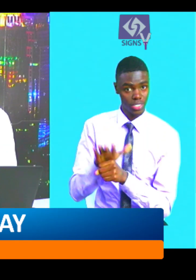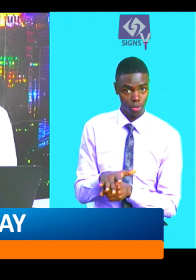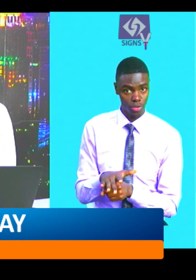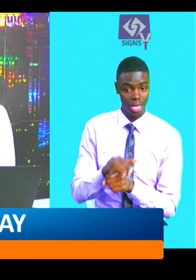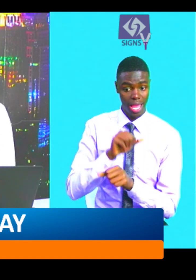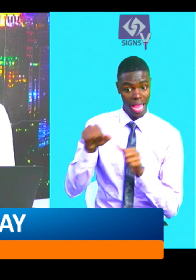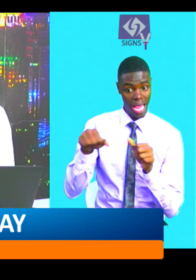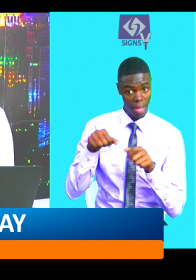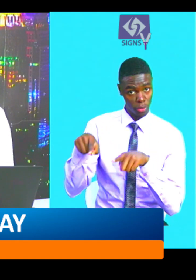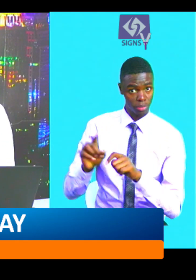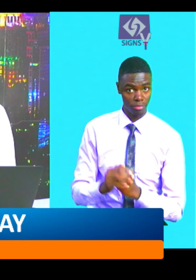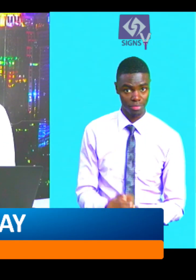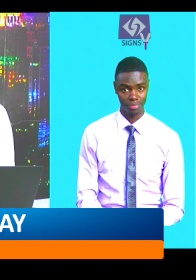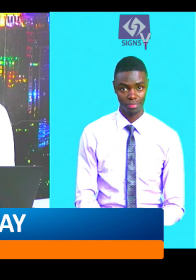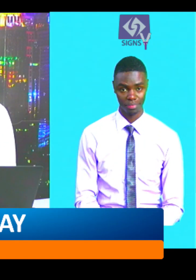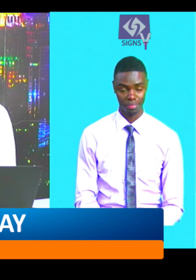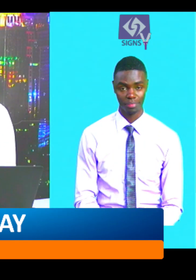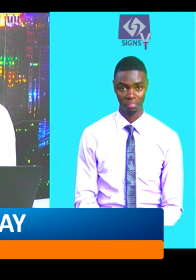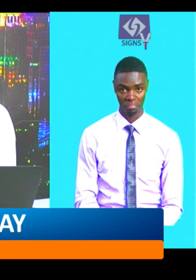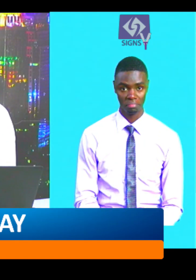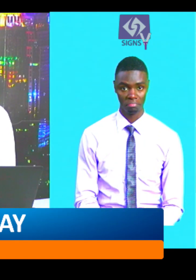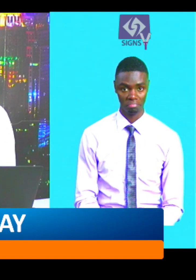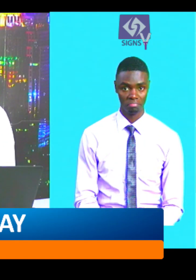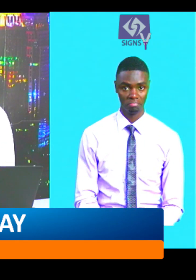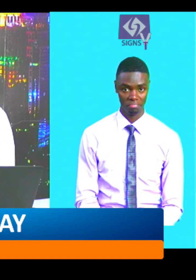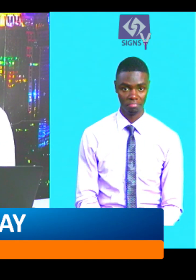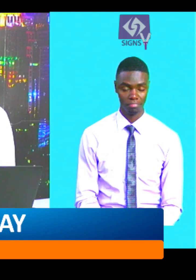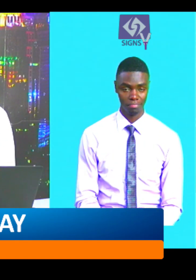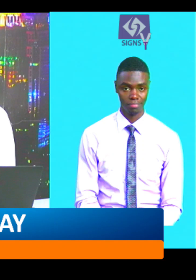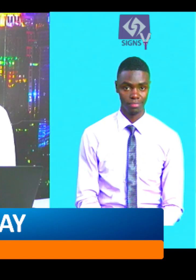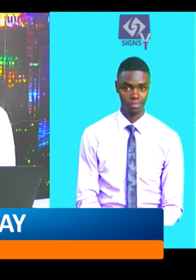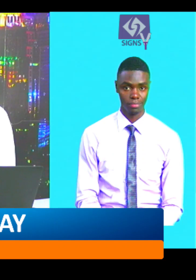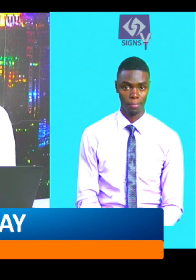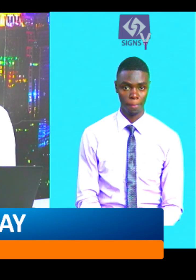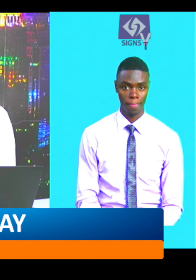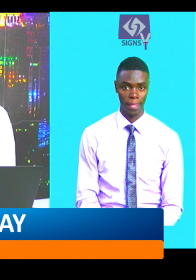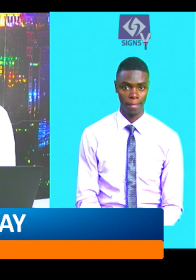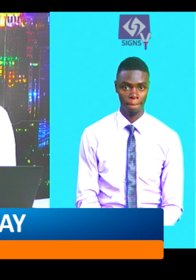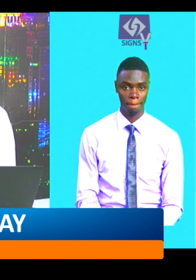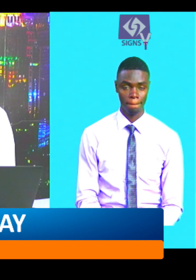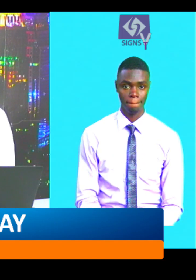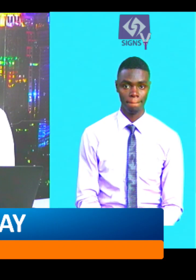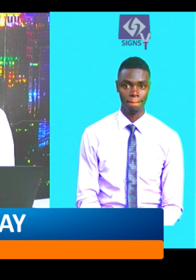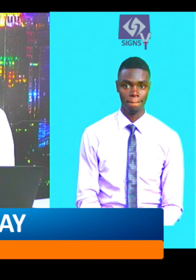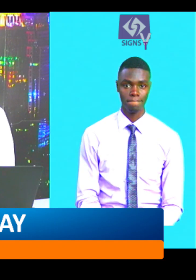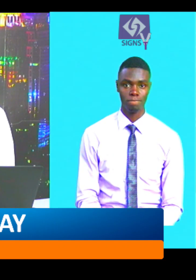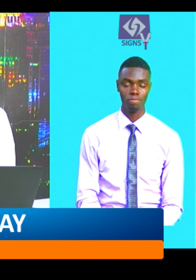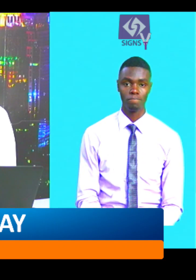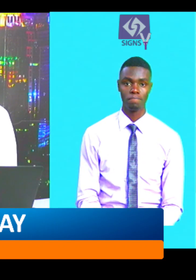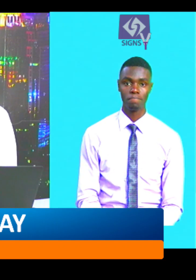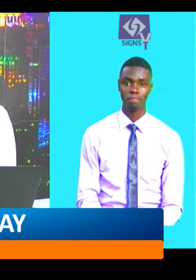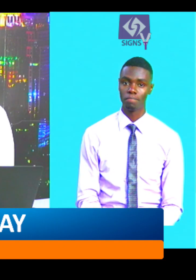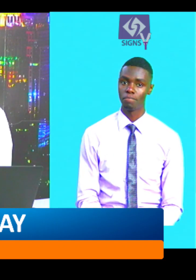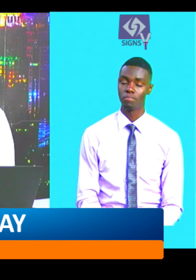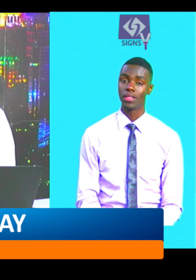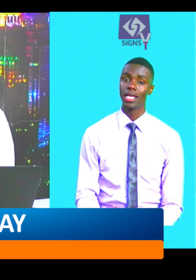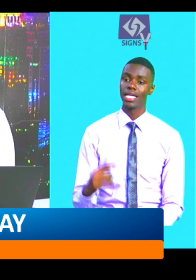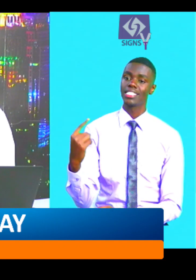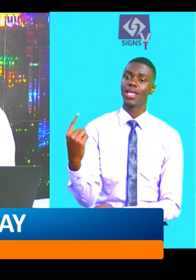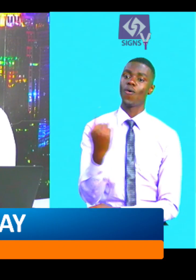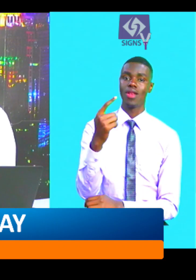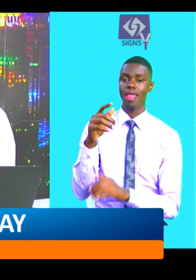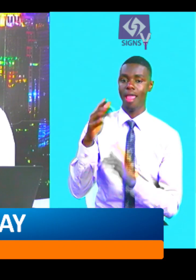But I think also, as the person who should be crying the most, Yes. would be the will be the president who